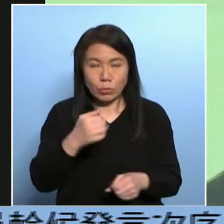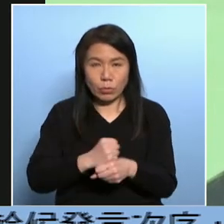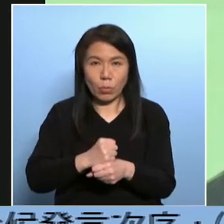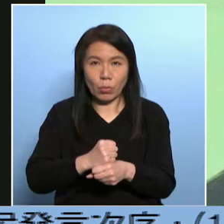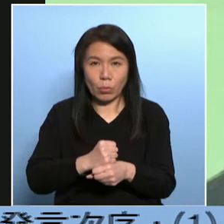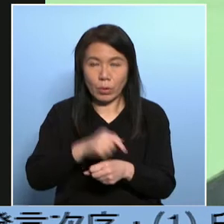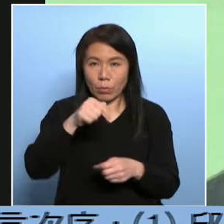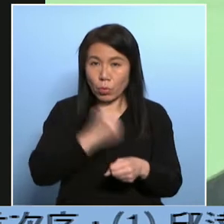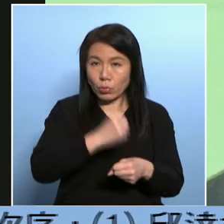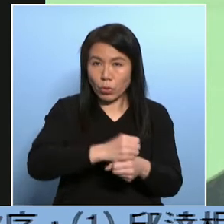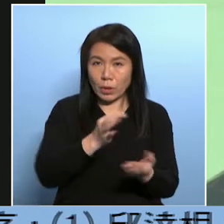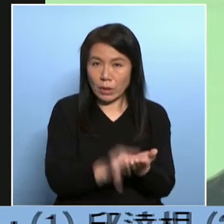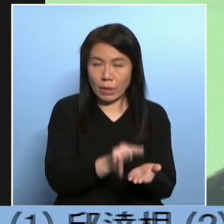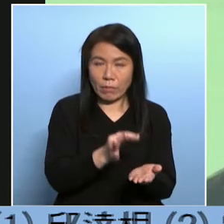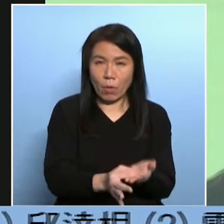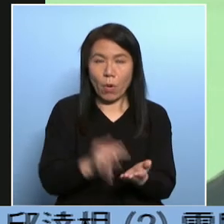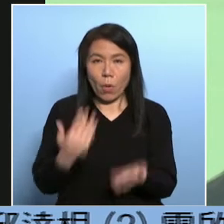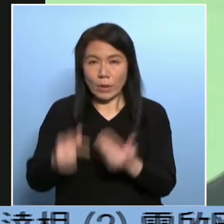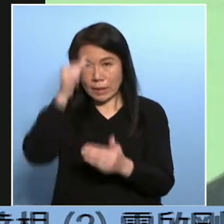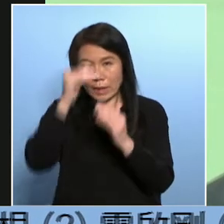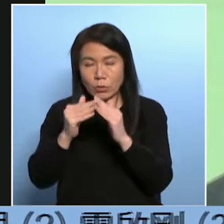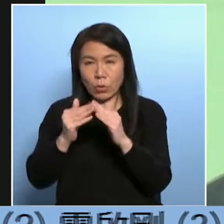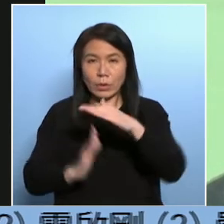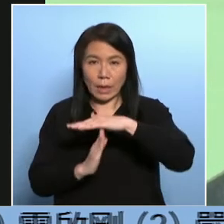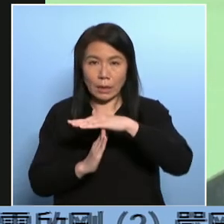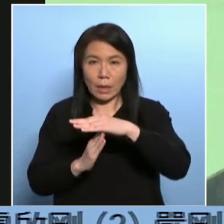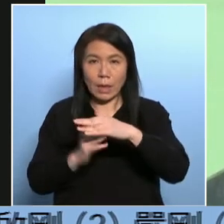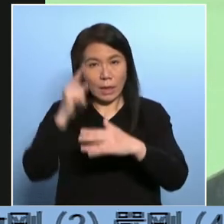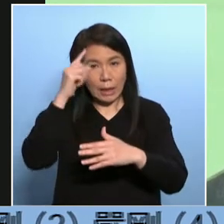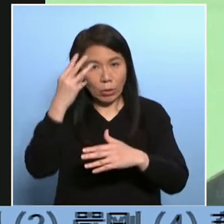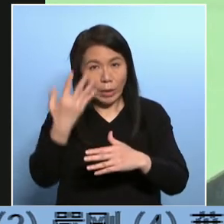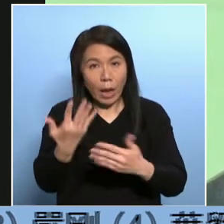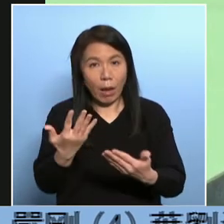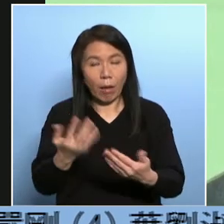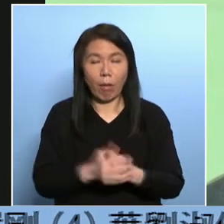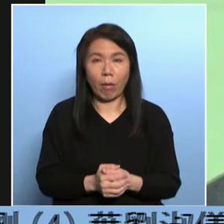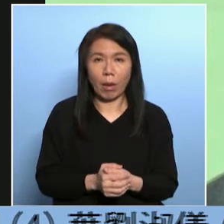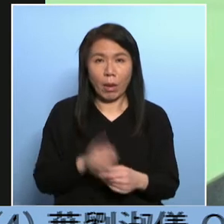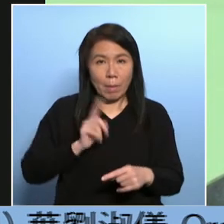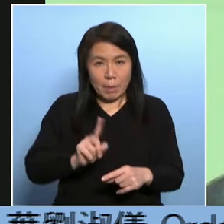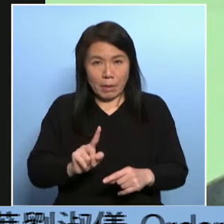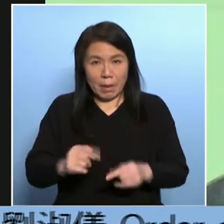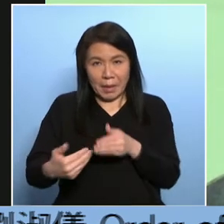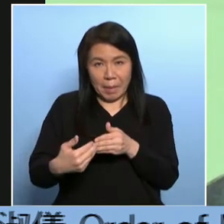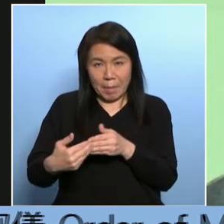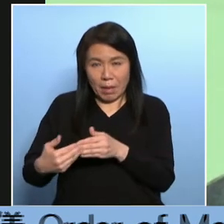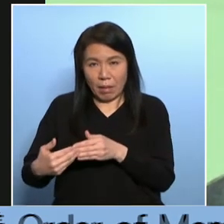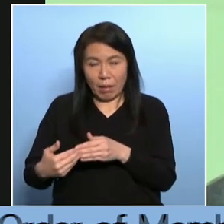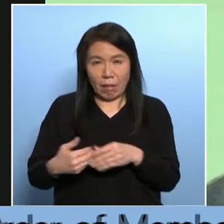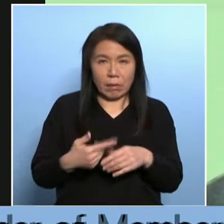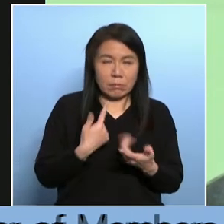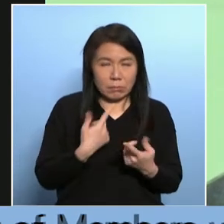on, for those co-workers, they will be very worried. In particular, for clinics, how long do they have to suspend their